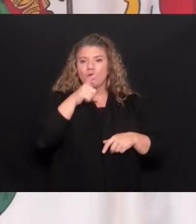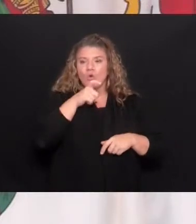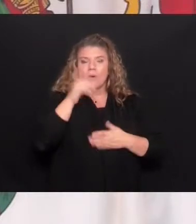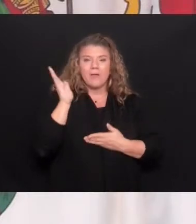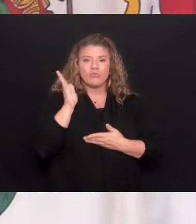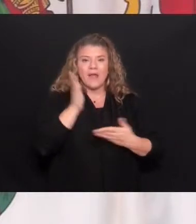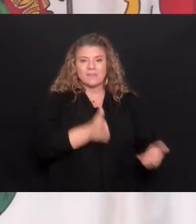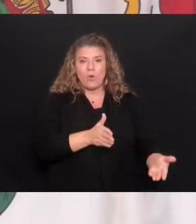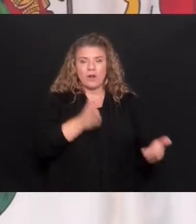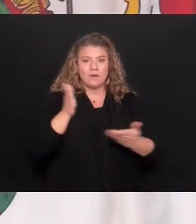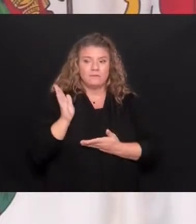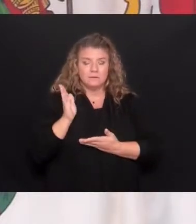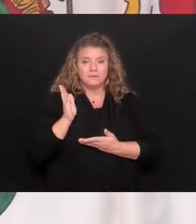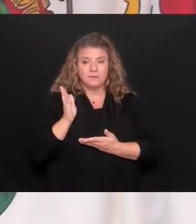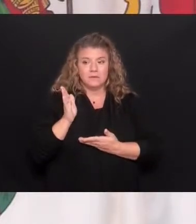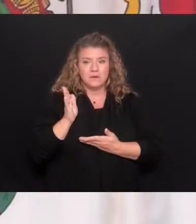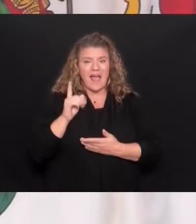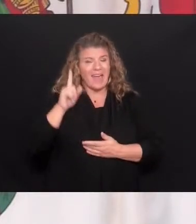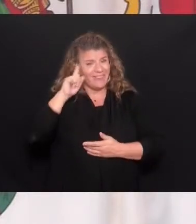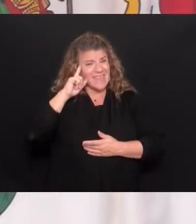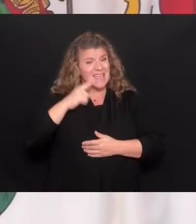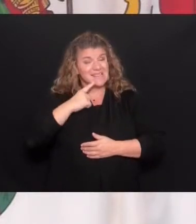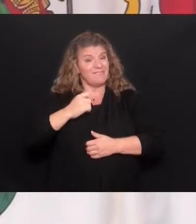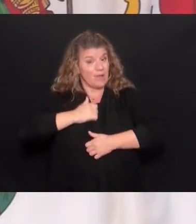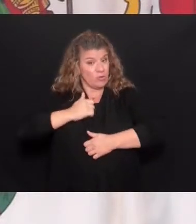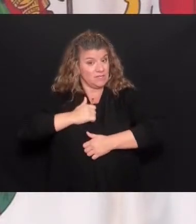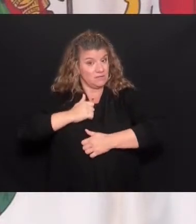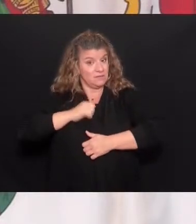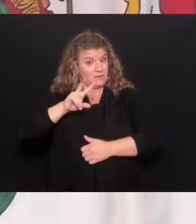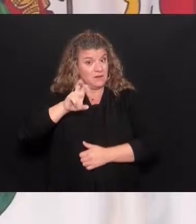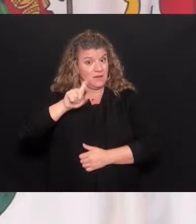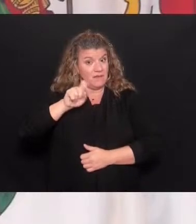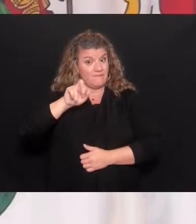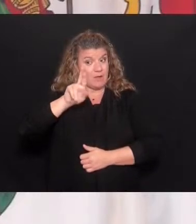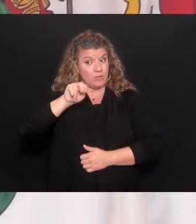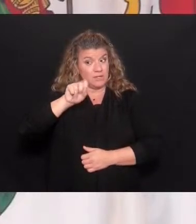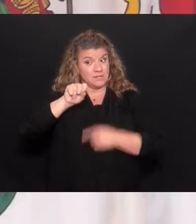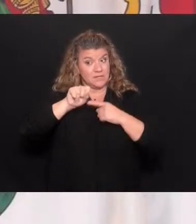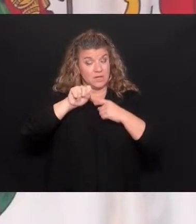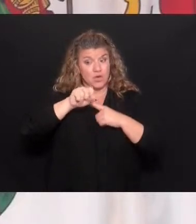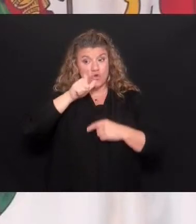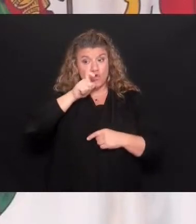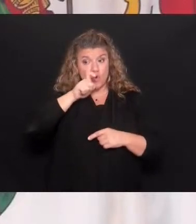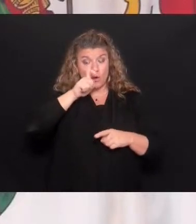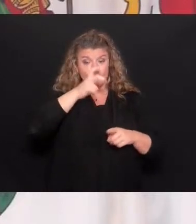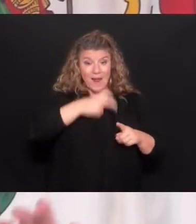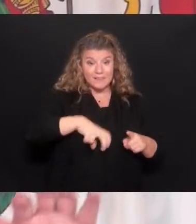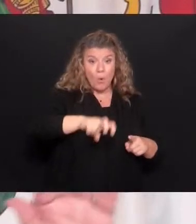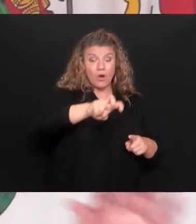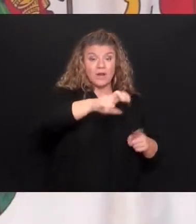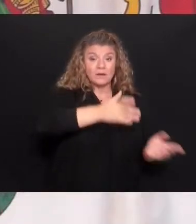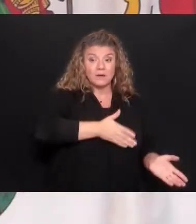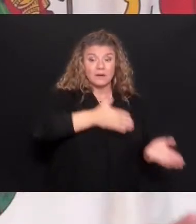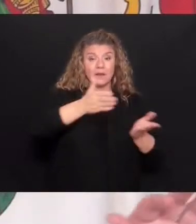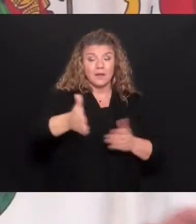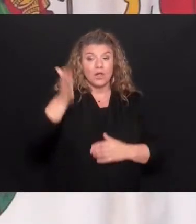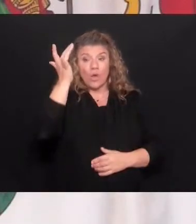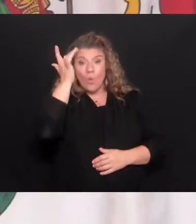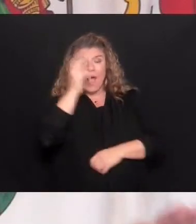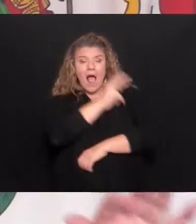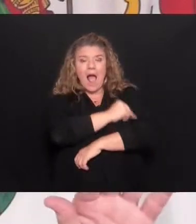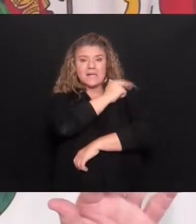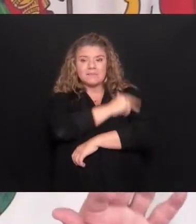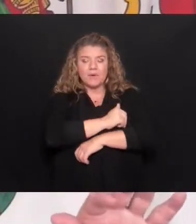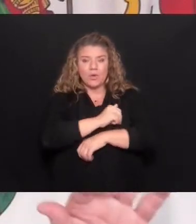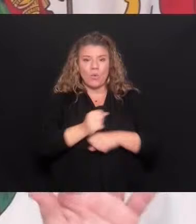and I believe that he said veterans, that were being transported, because of hospital